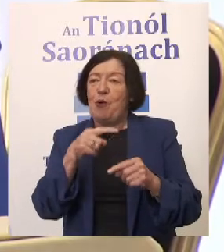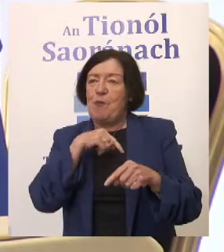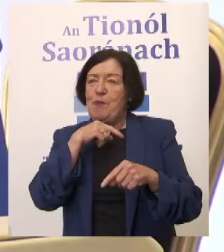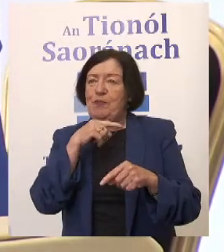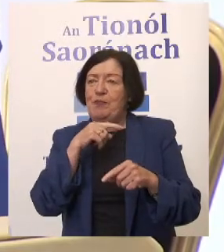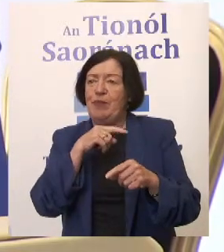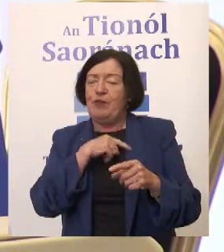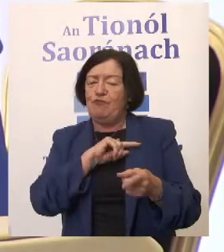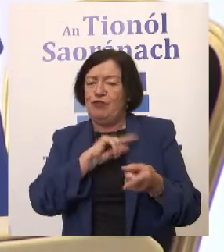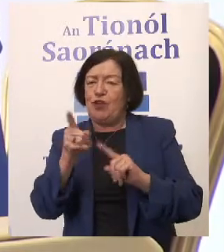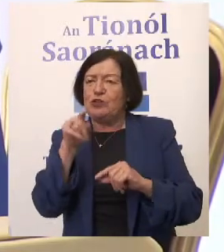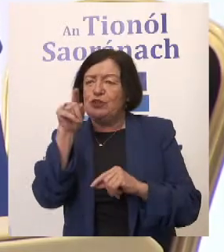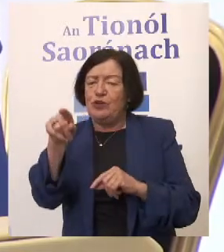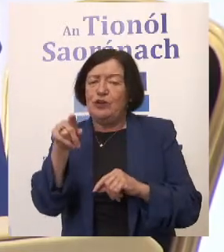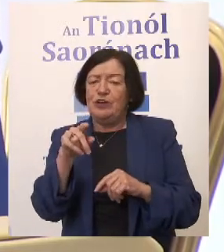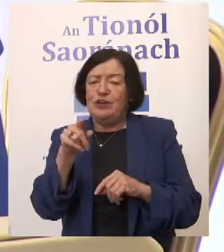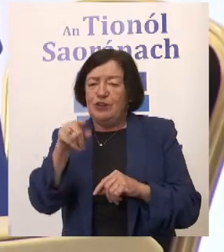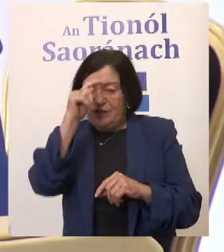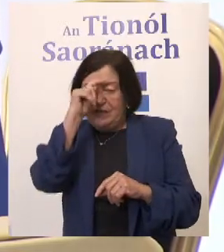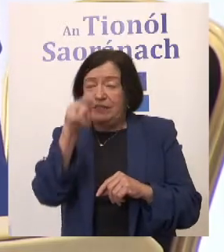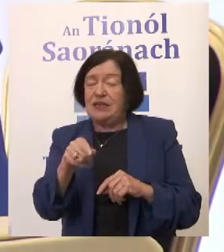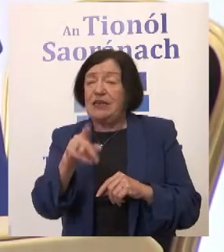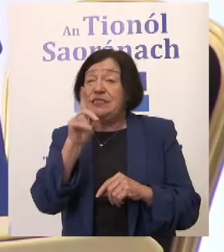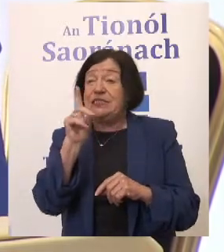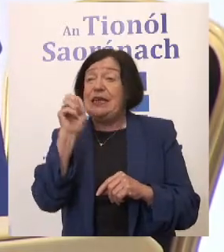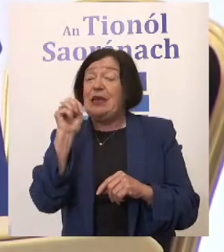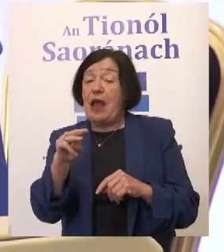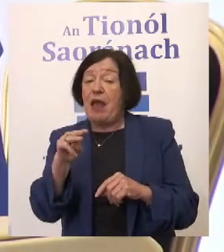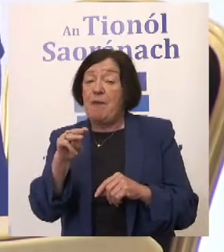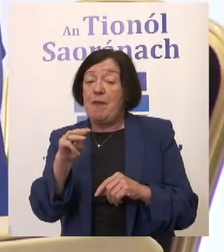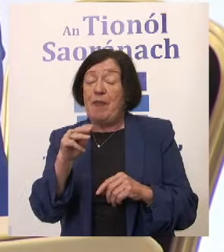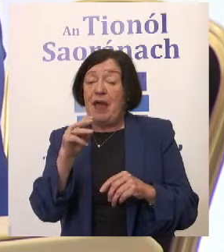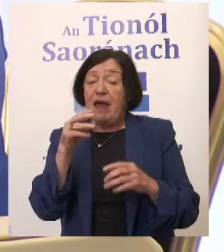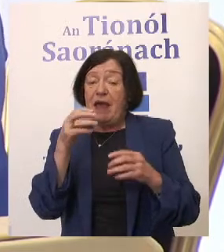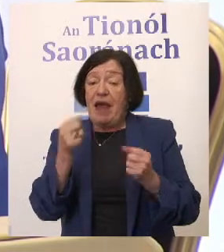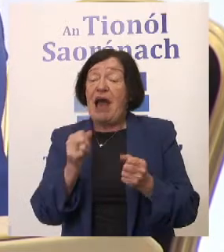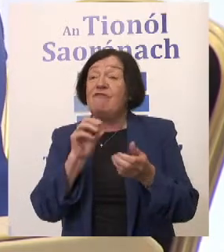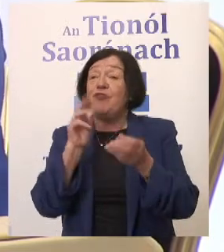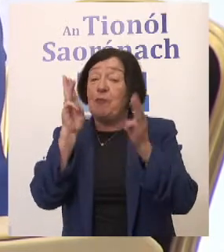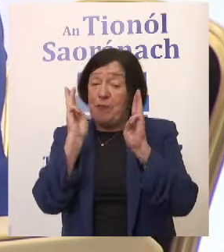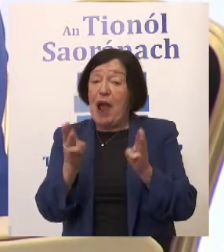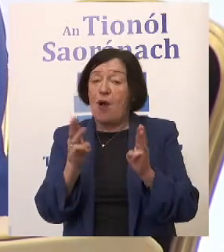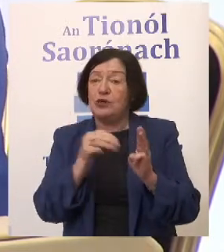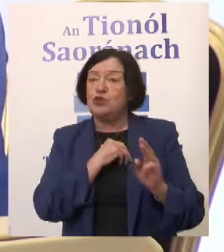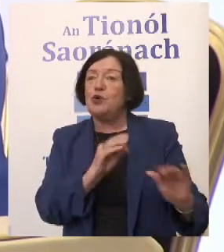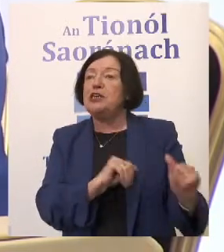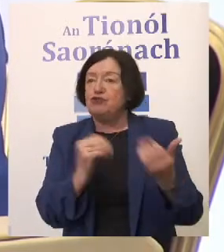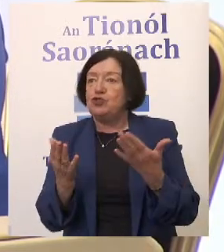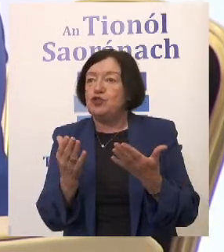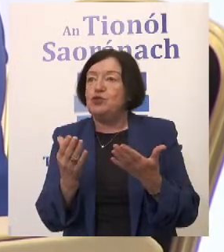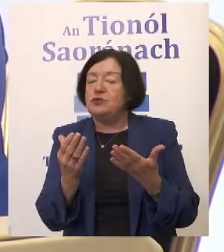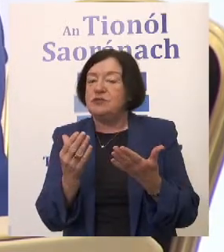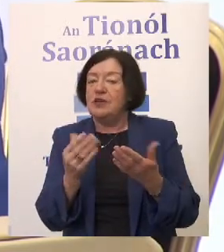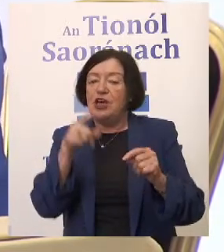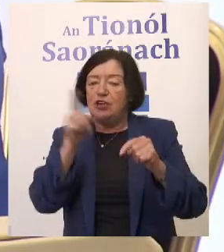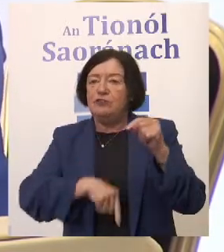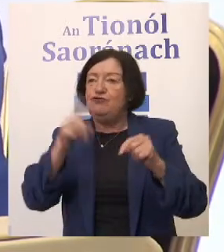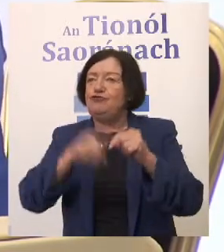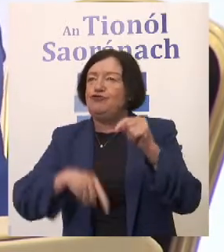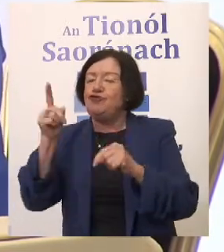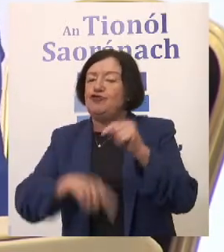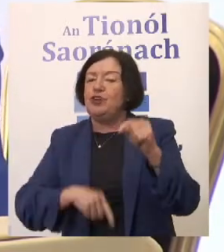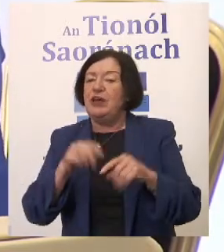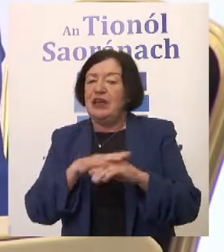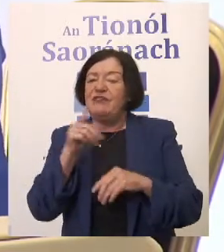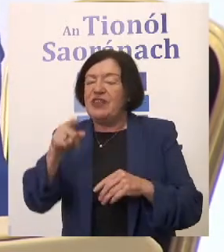say, should the directly elected mayor in Dublin have the power to introduce a congestion charge if they feel that